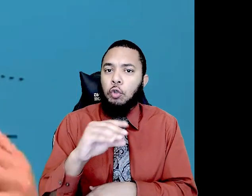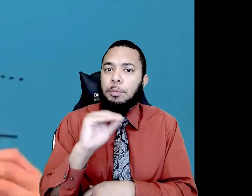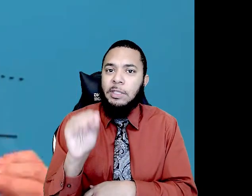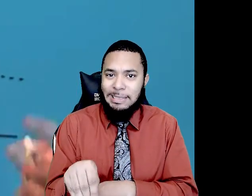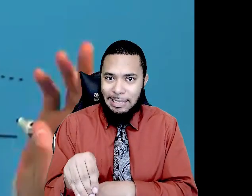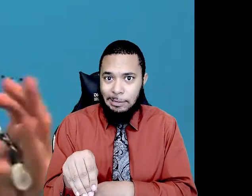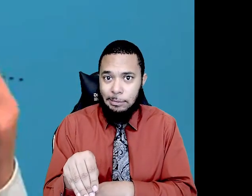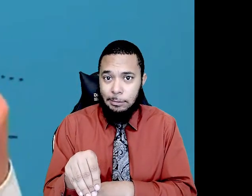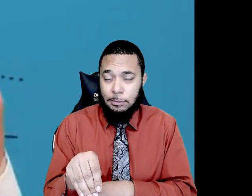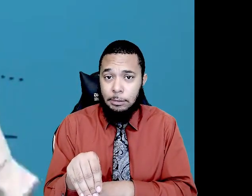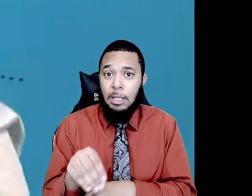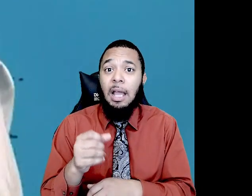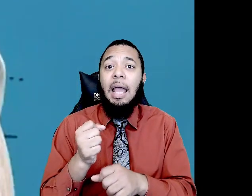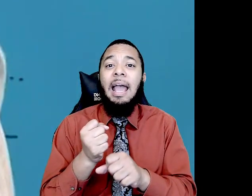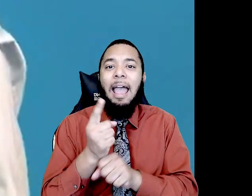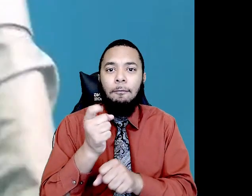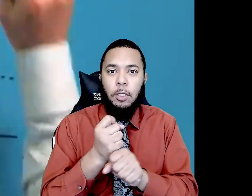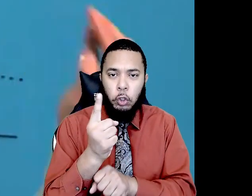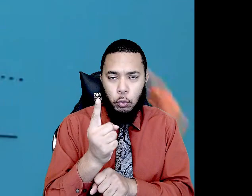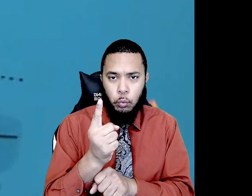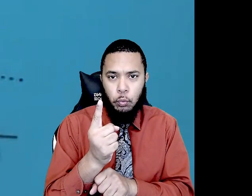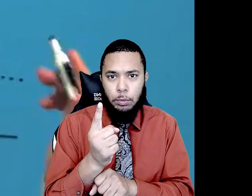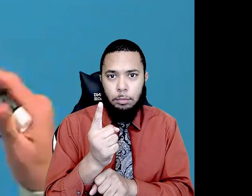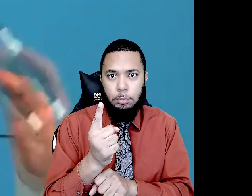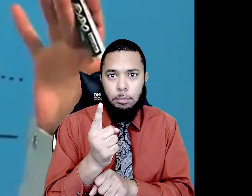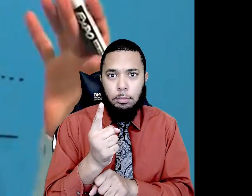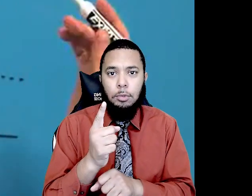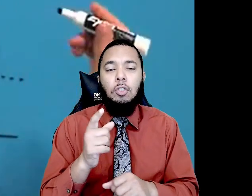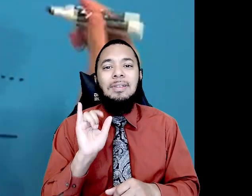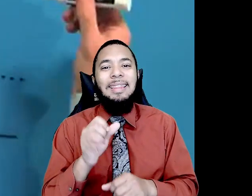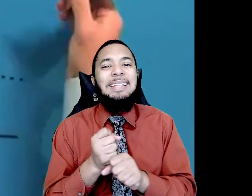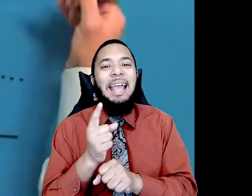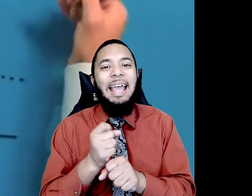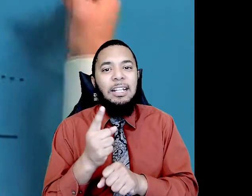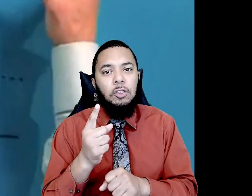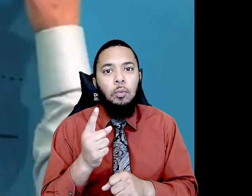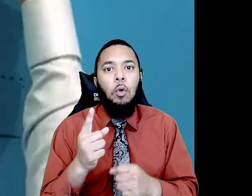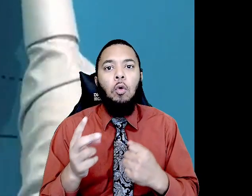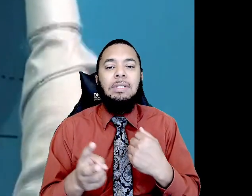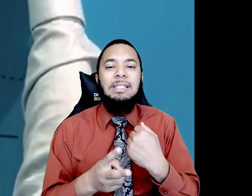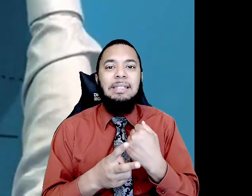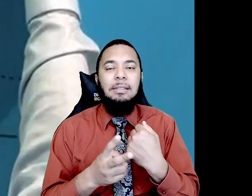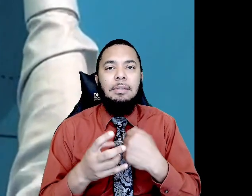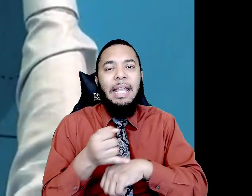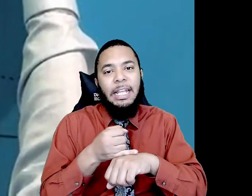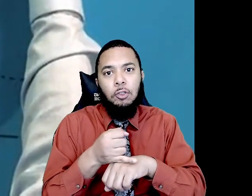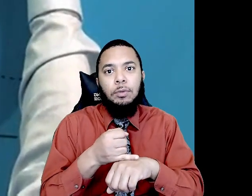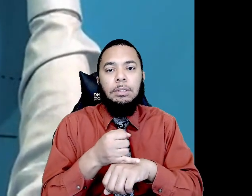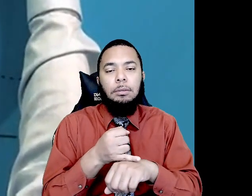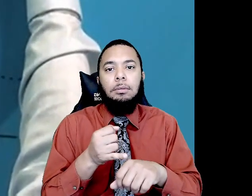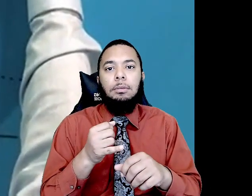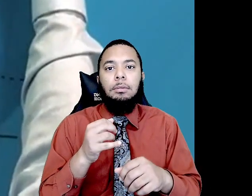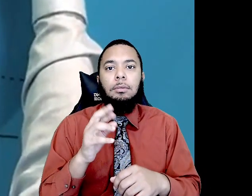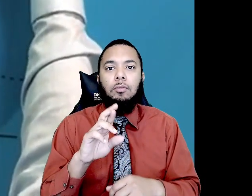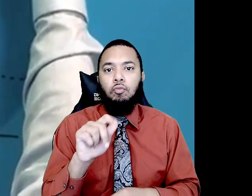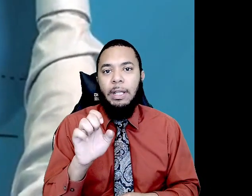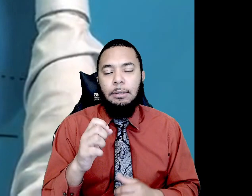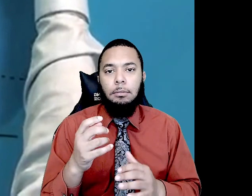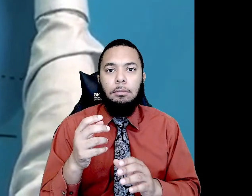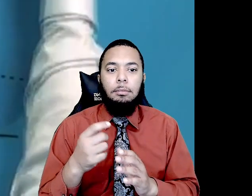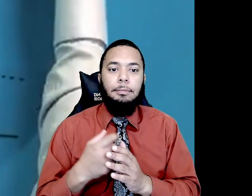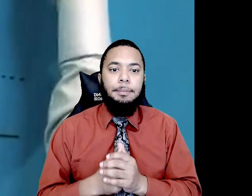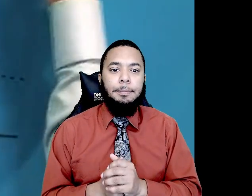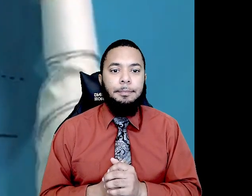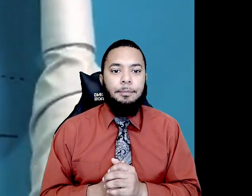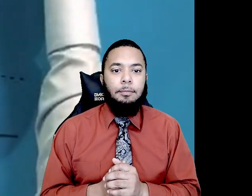money every year. So that's an annual savings rate. So what does that